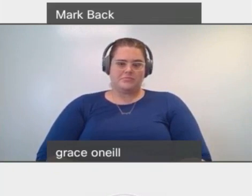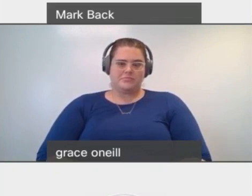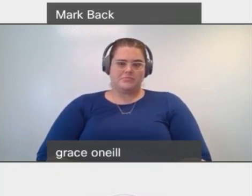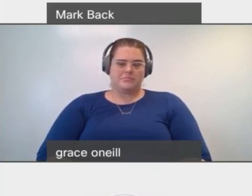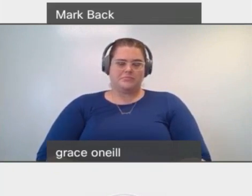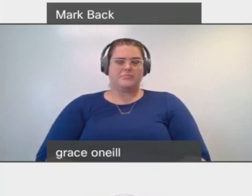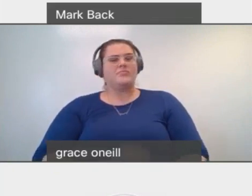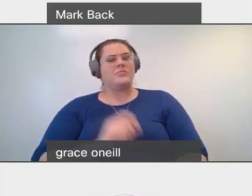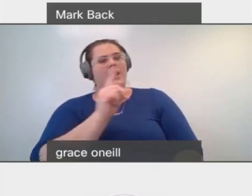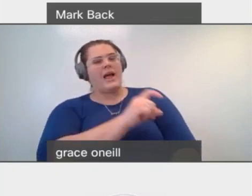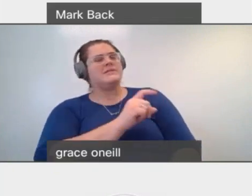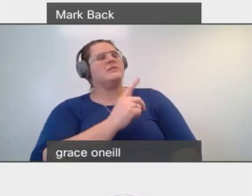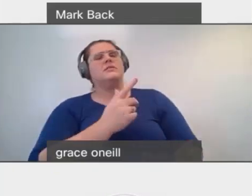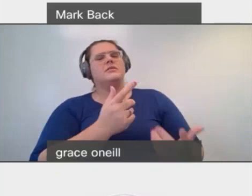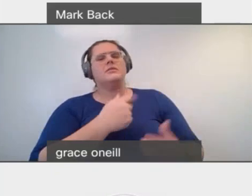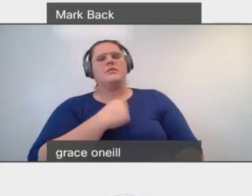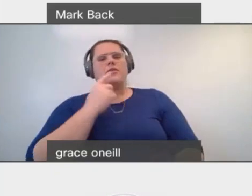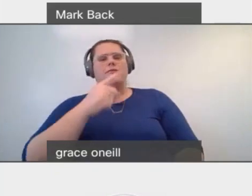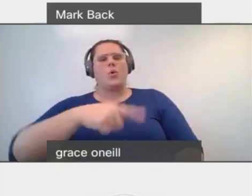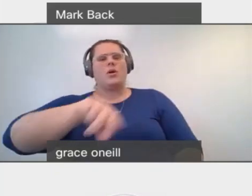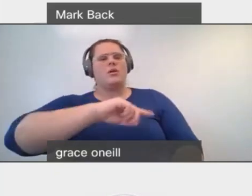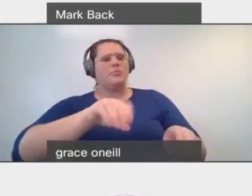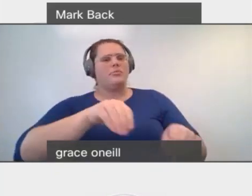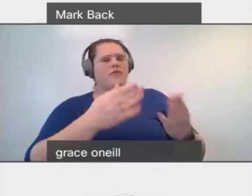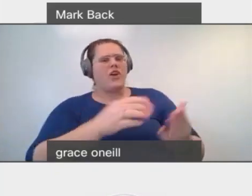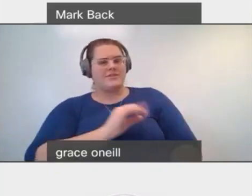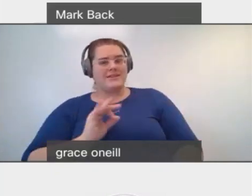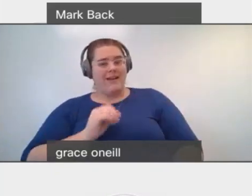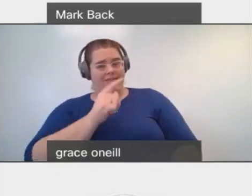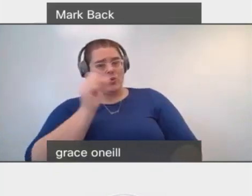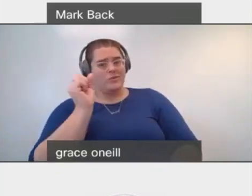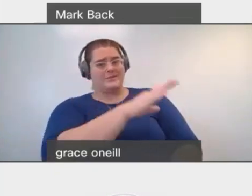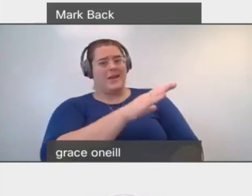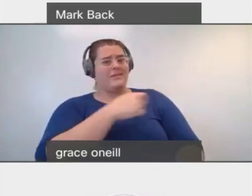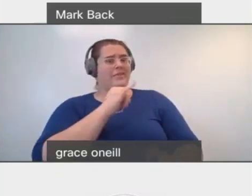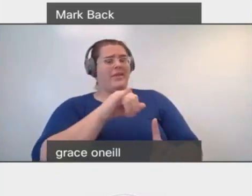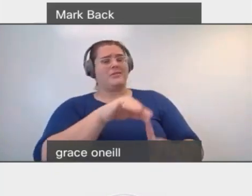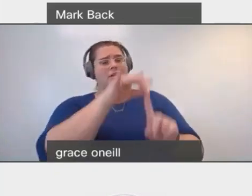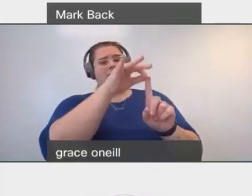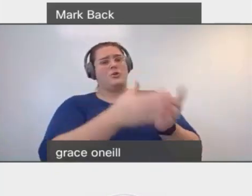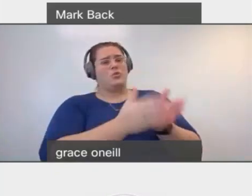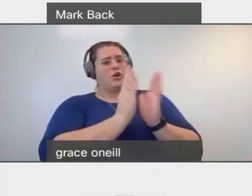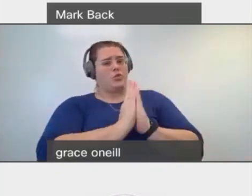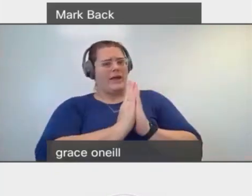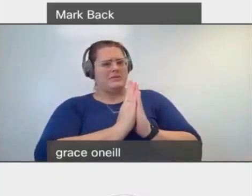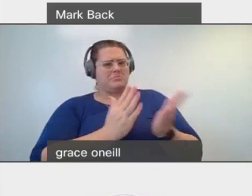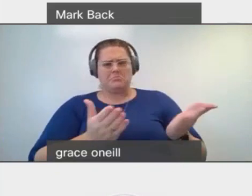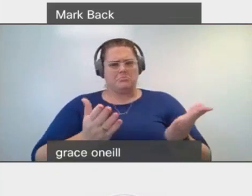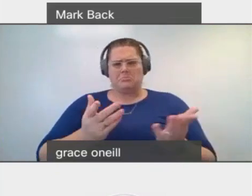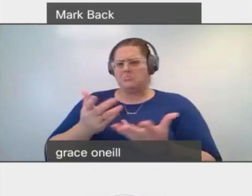What evidence should we be looking out for provider staff who complete the exemption request? Is there a sample